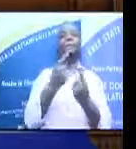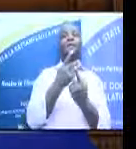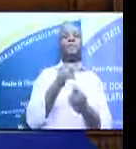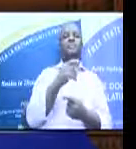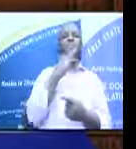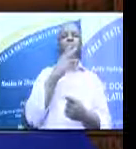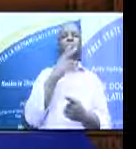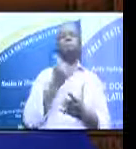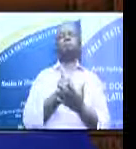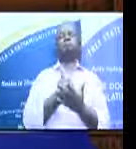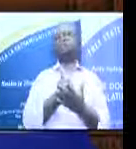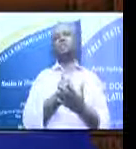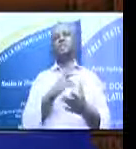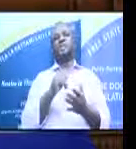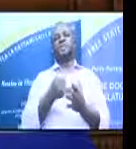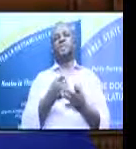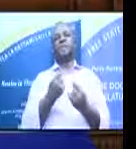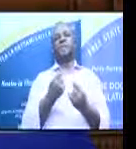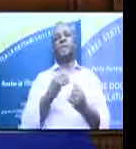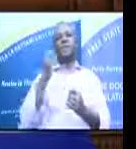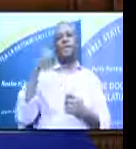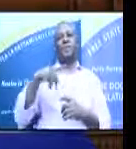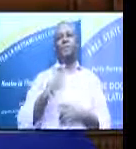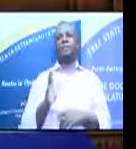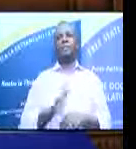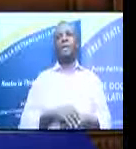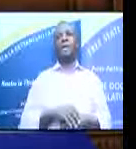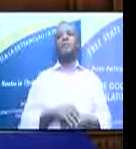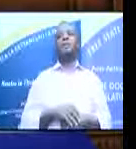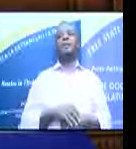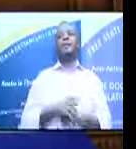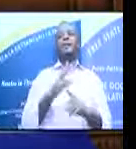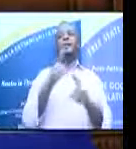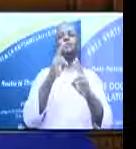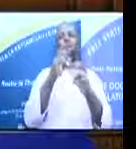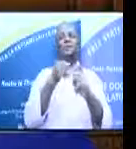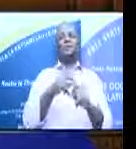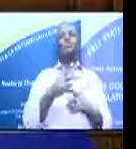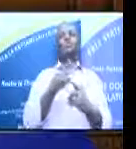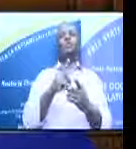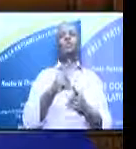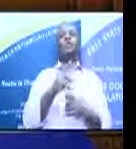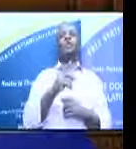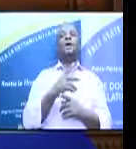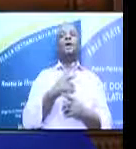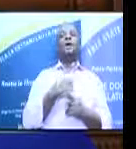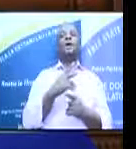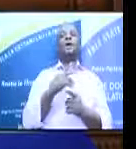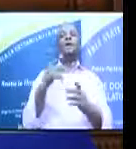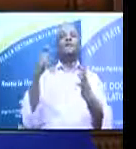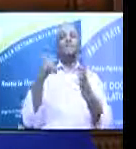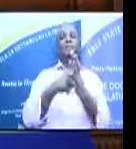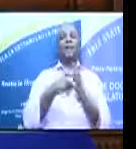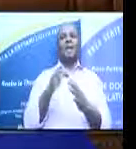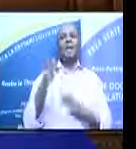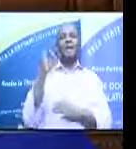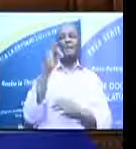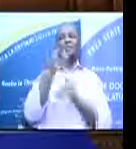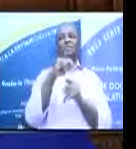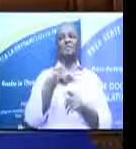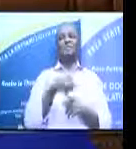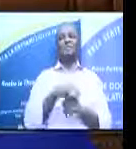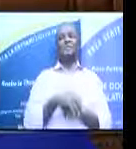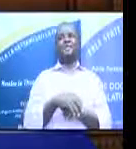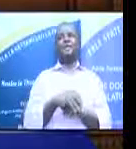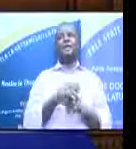just sit and do nothing about it. And as for the issue of procuring a helicopter, Honorable Klute,